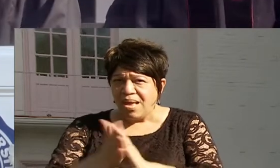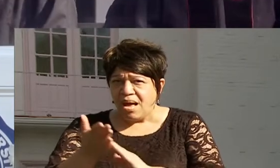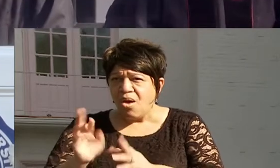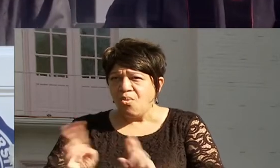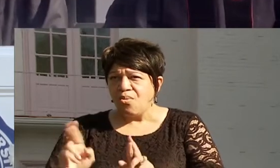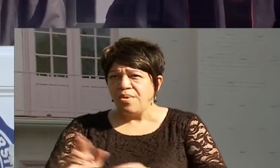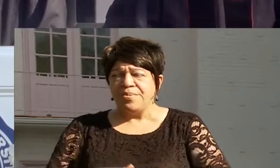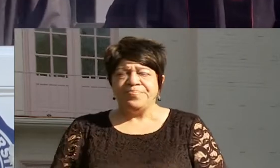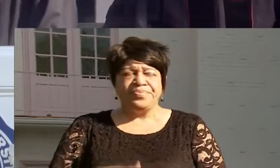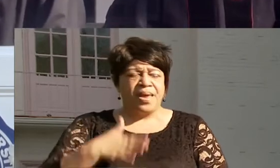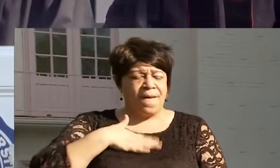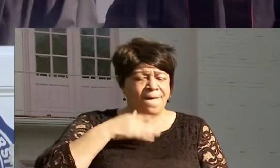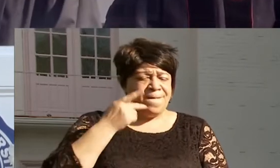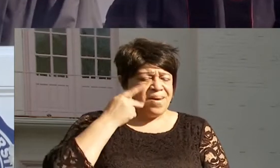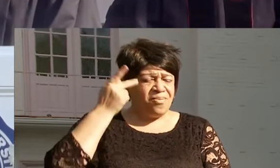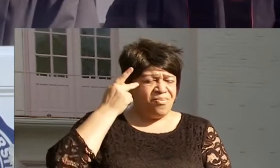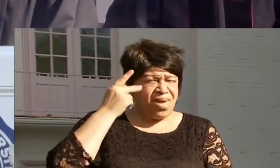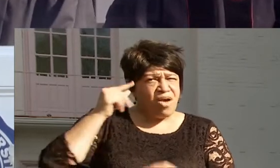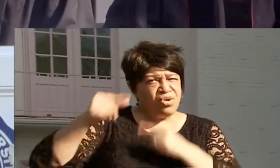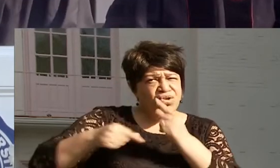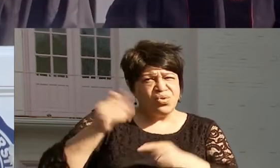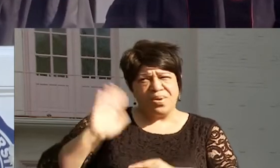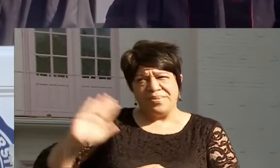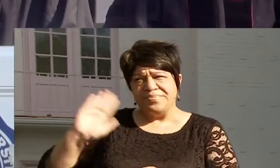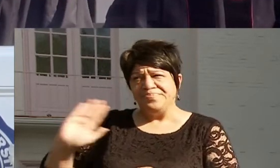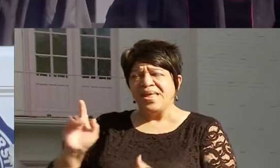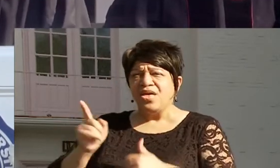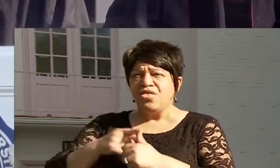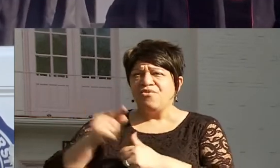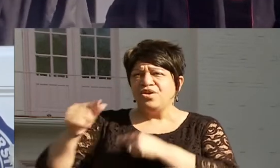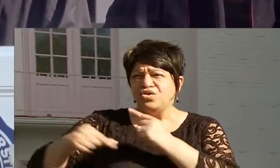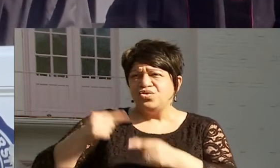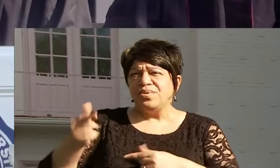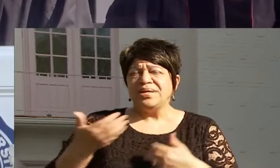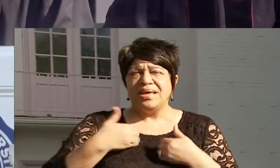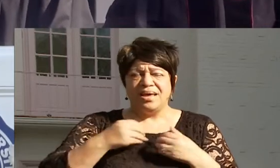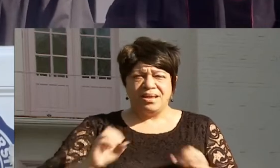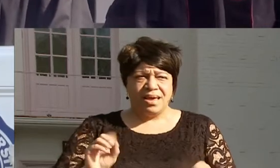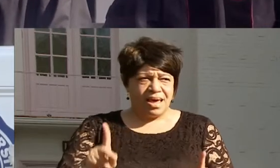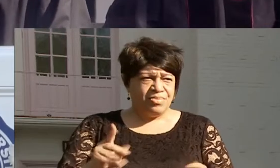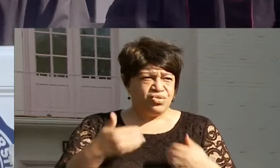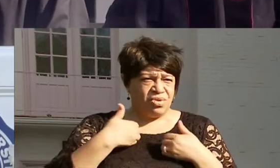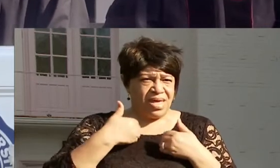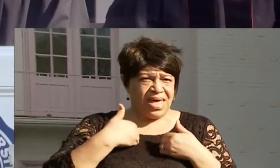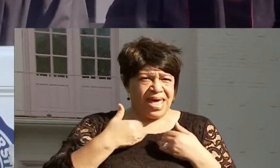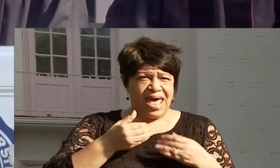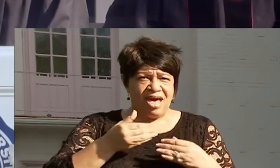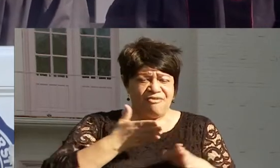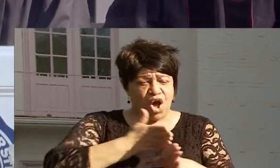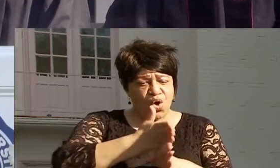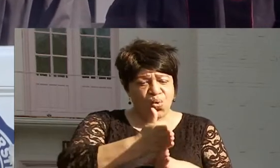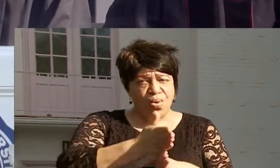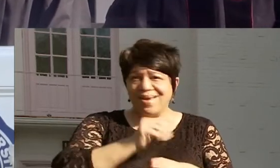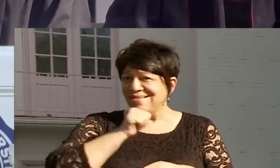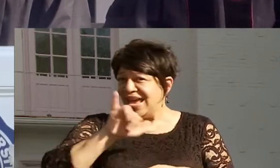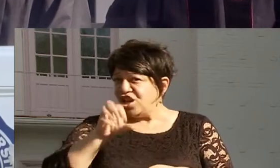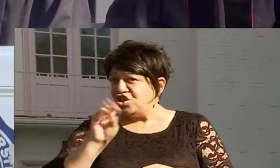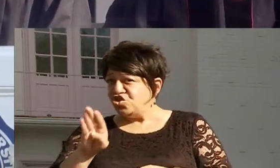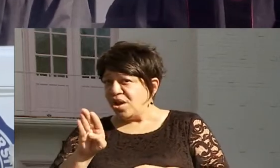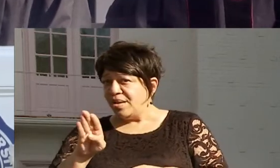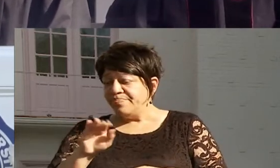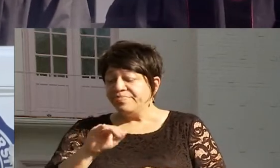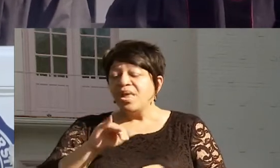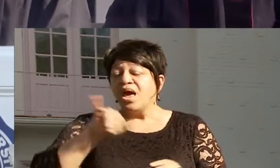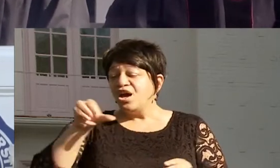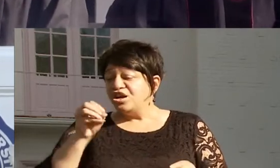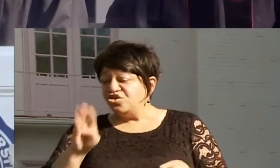My parents' generation was technically the first generation that had the opportunity to have a career, not a job, a career. A job is something